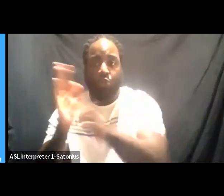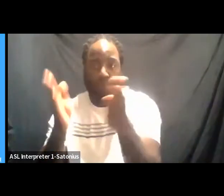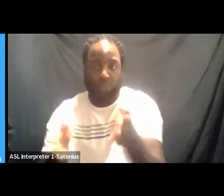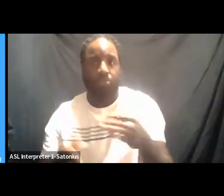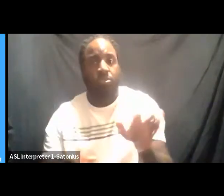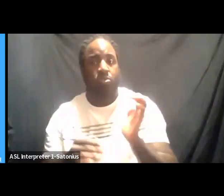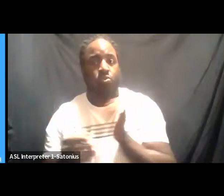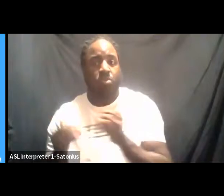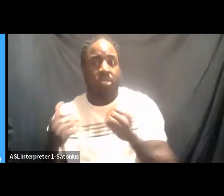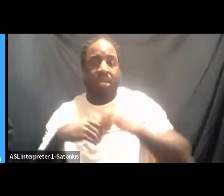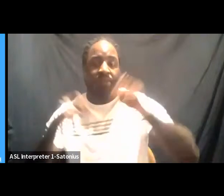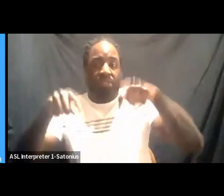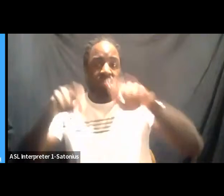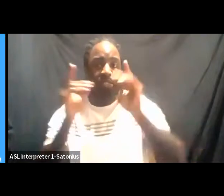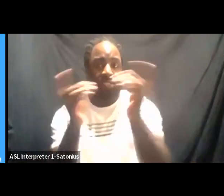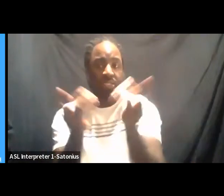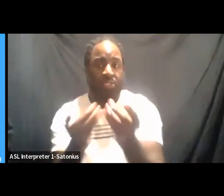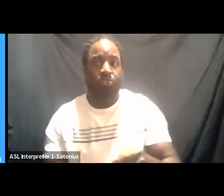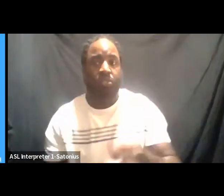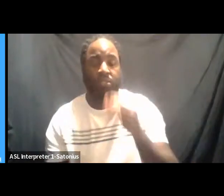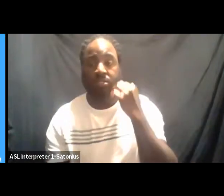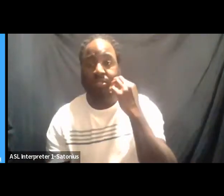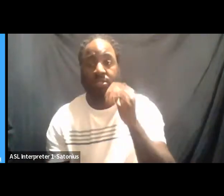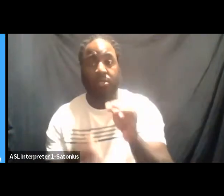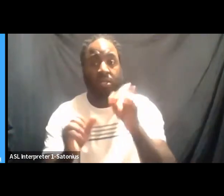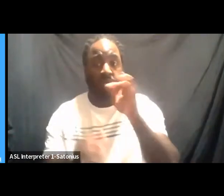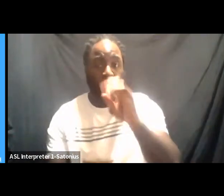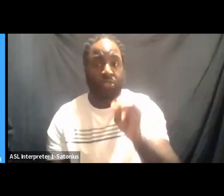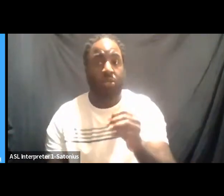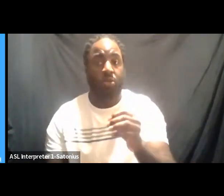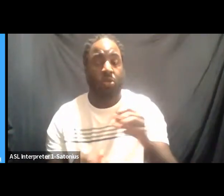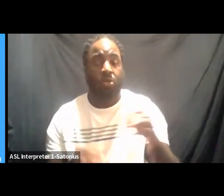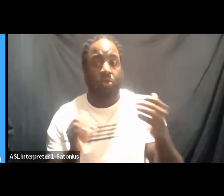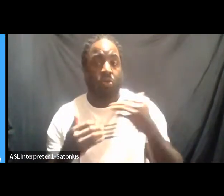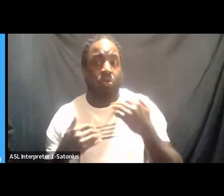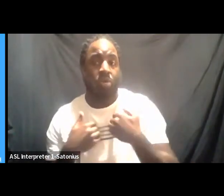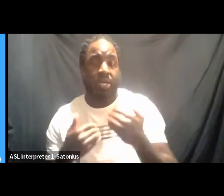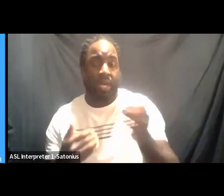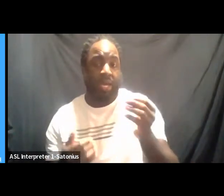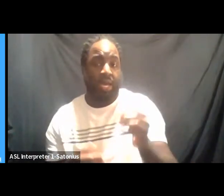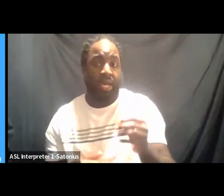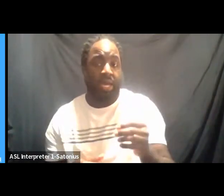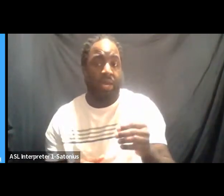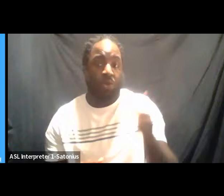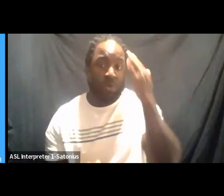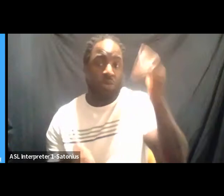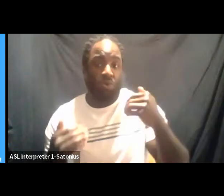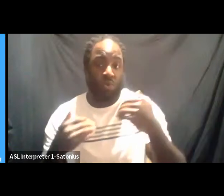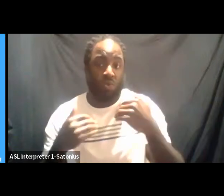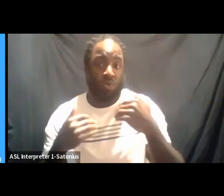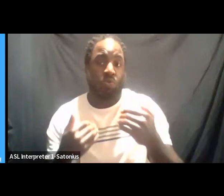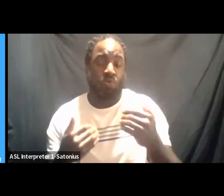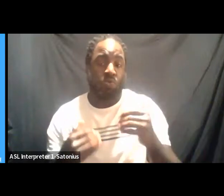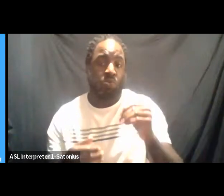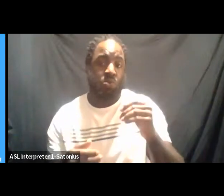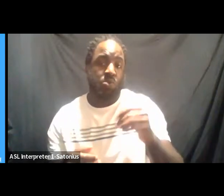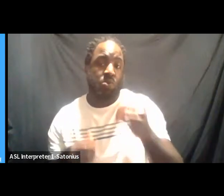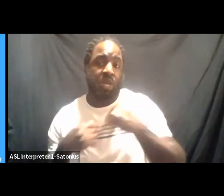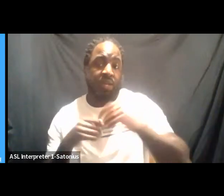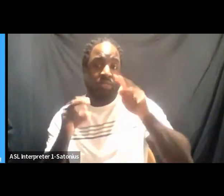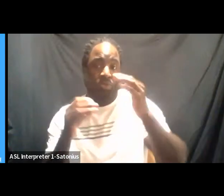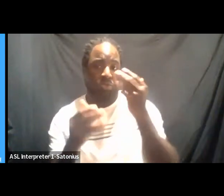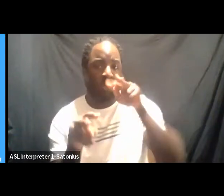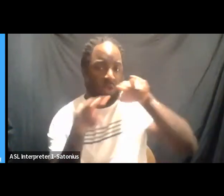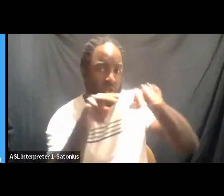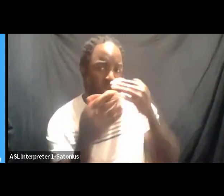in these districts. And so we know that we will have to take a much closer look at